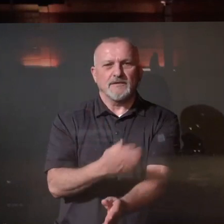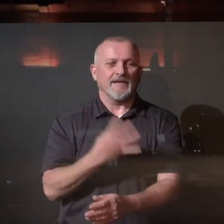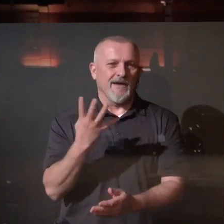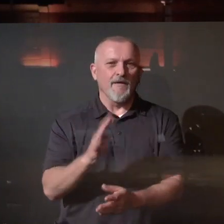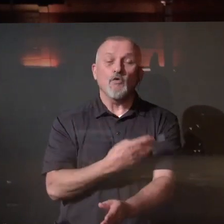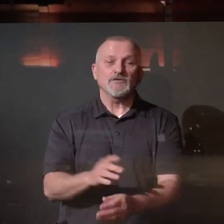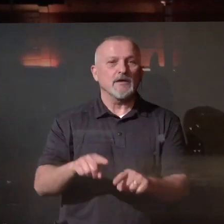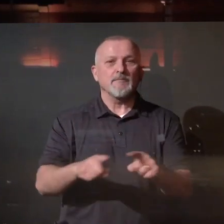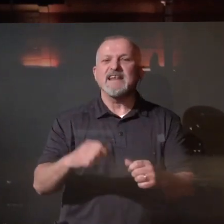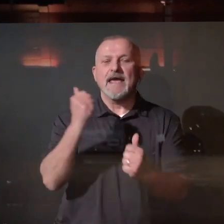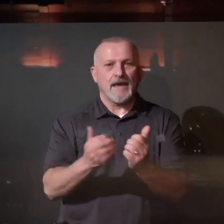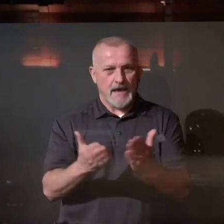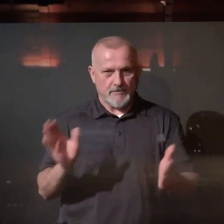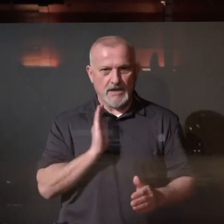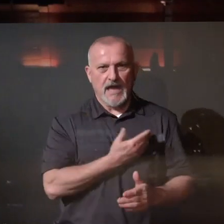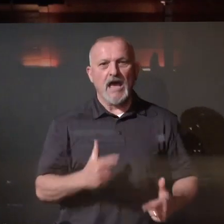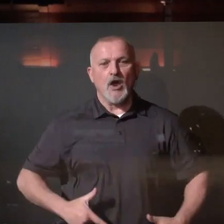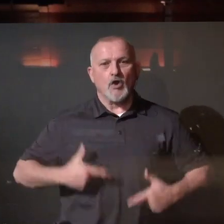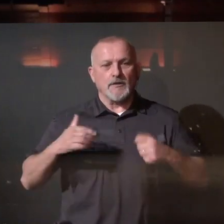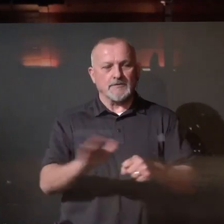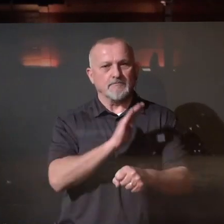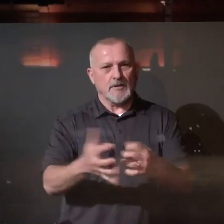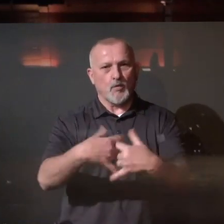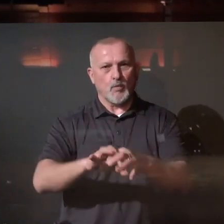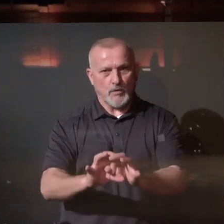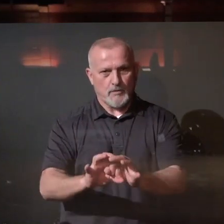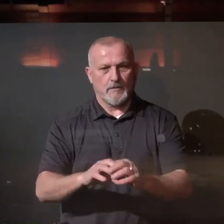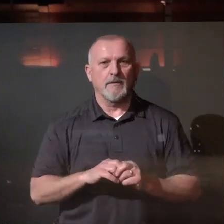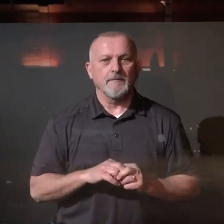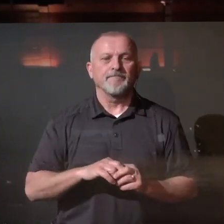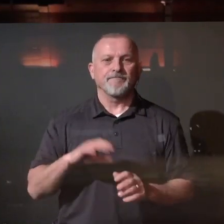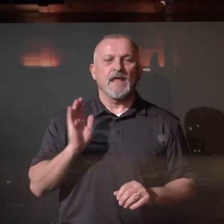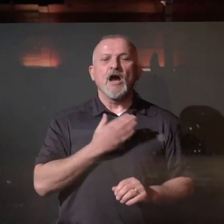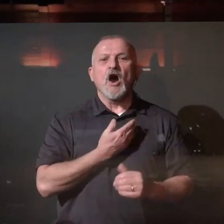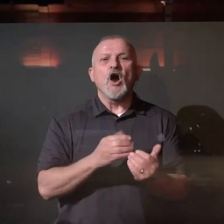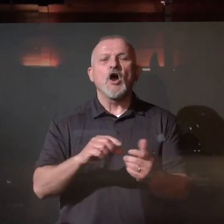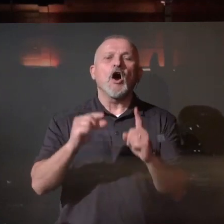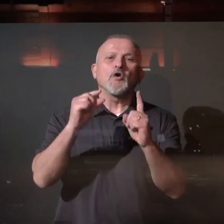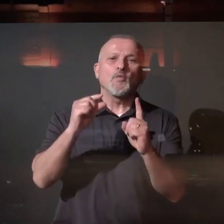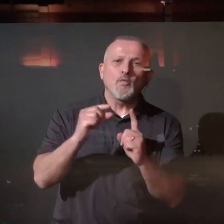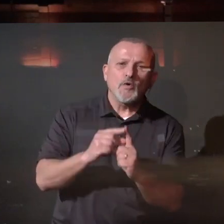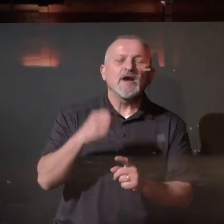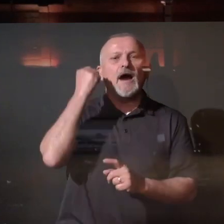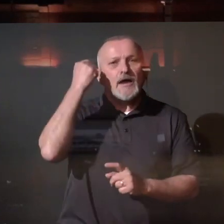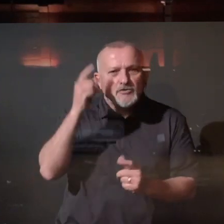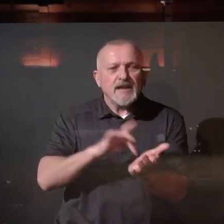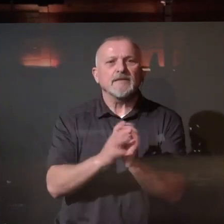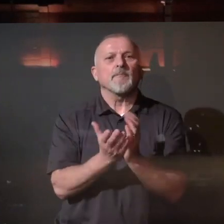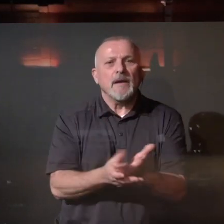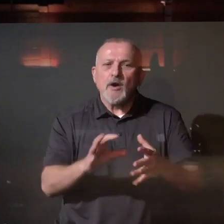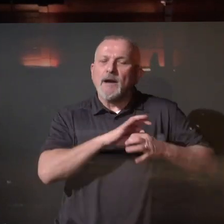means everything in our lives, from praising God with song and our words to understanding the scriptures and learning His Word